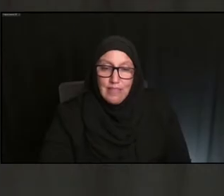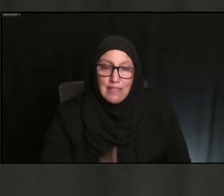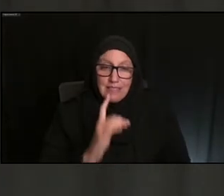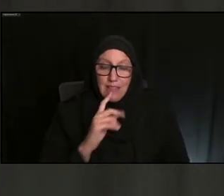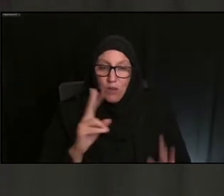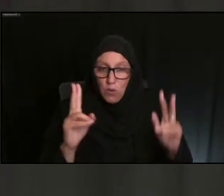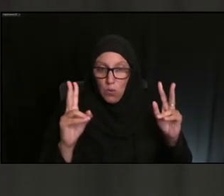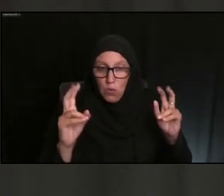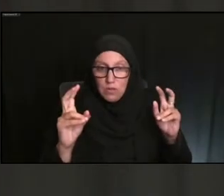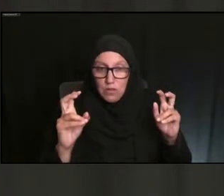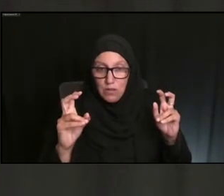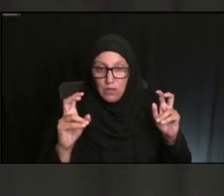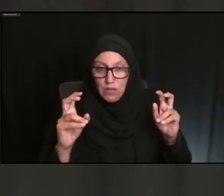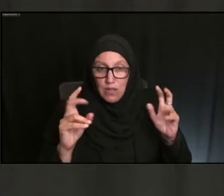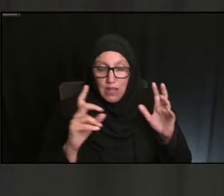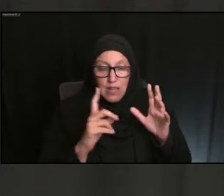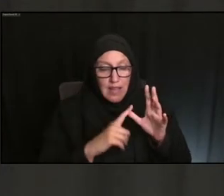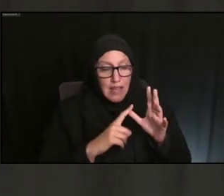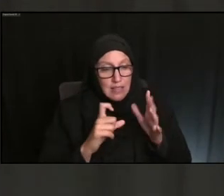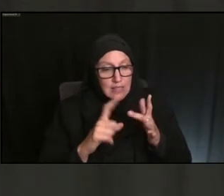he called it acid something.